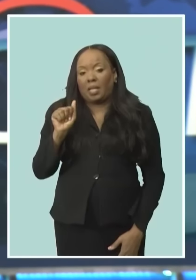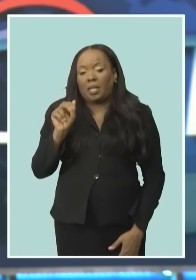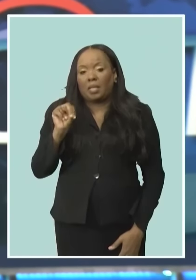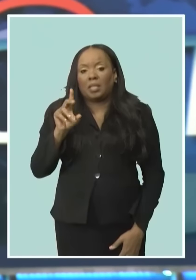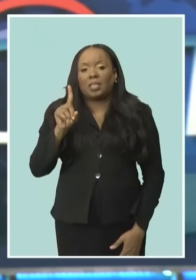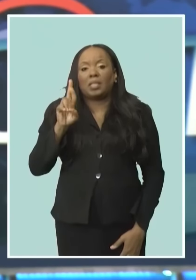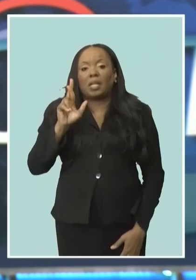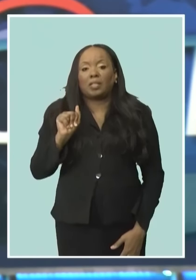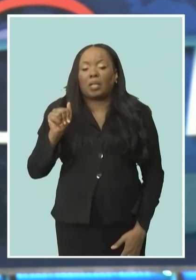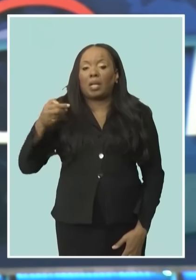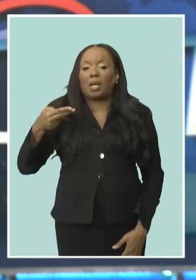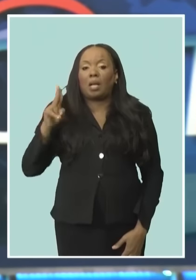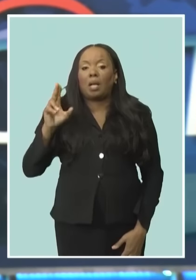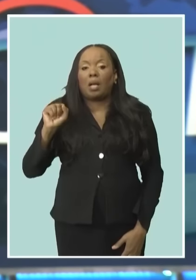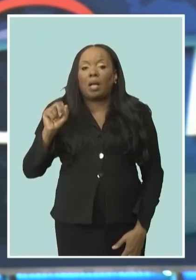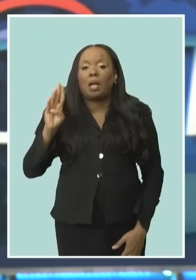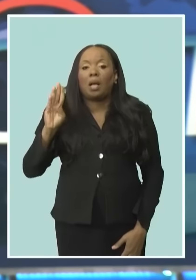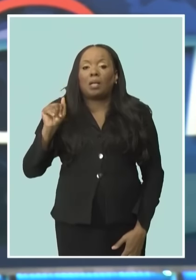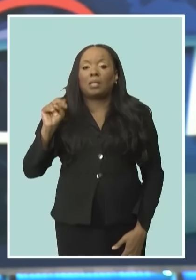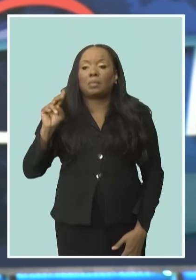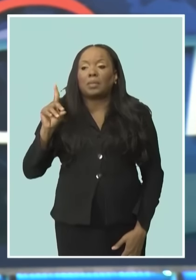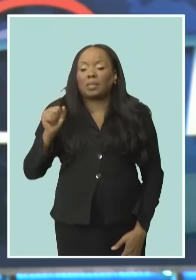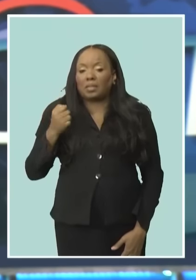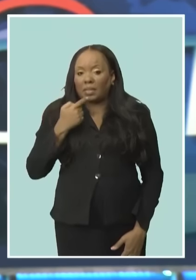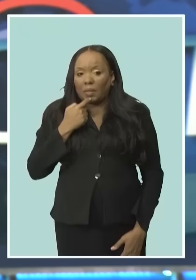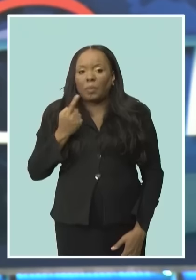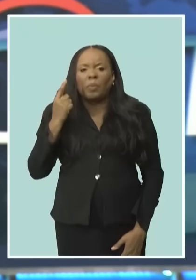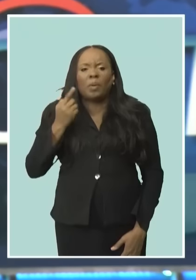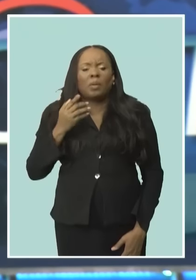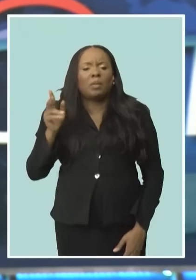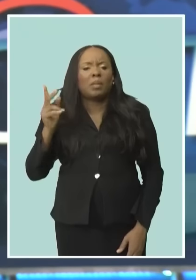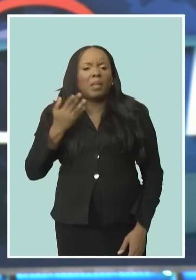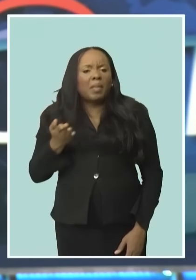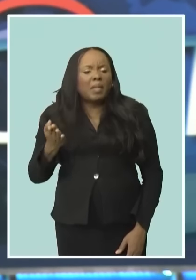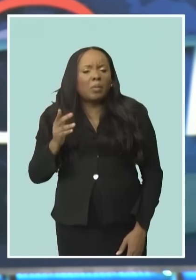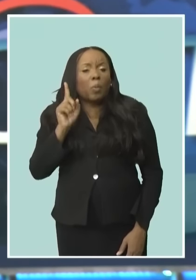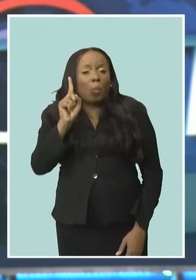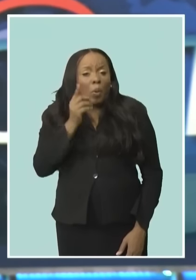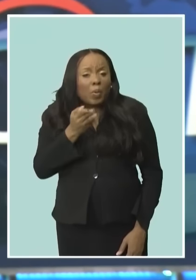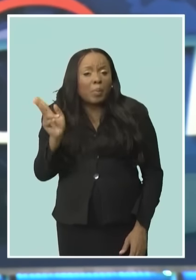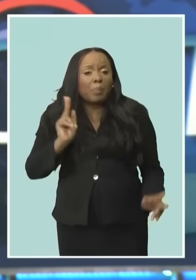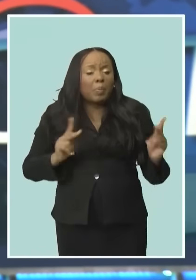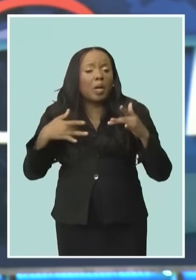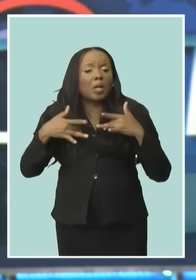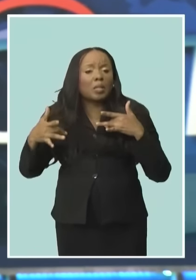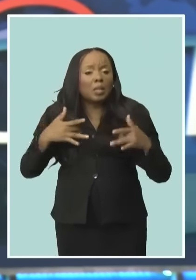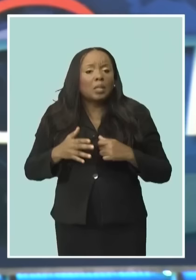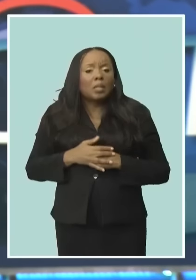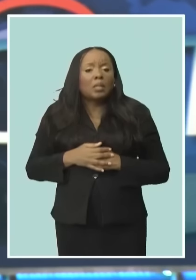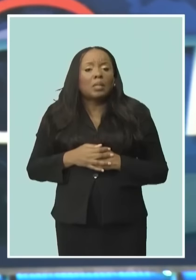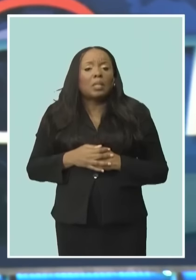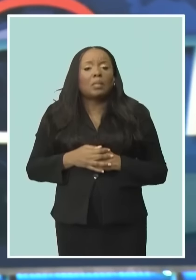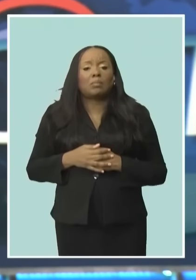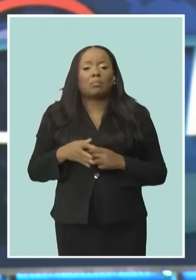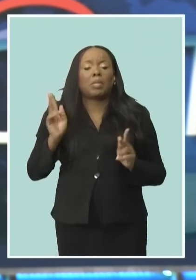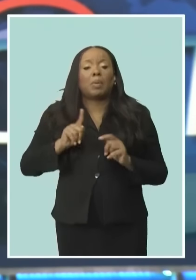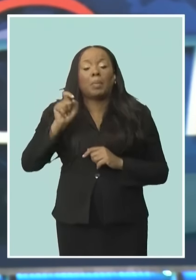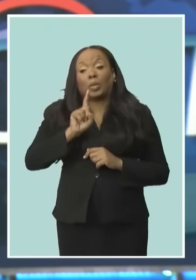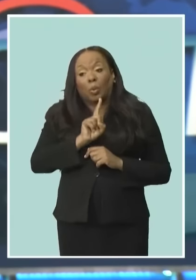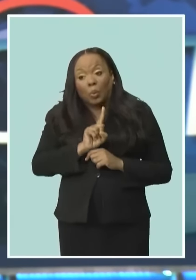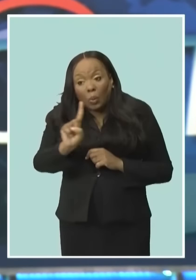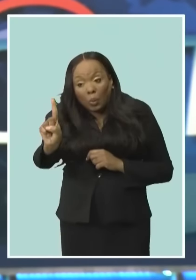Sandra Husbands told CBC News one of the concerns raised by potential voters is the stipulation that most people must